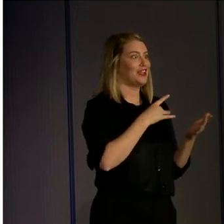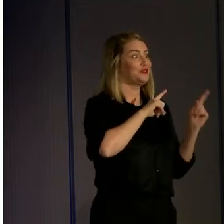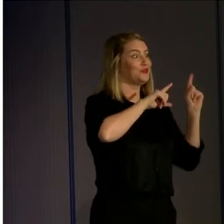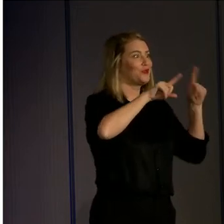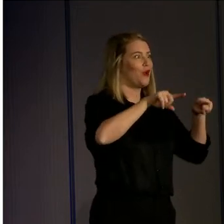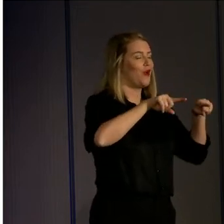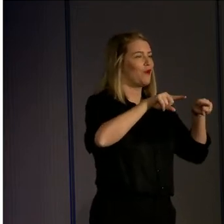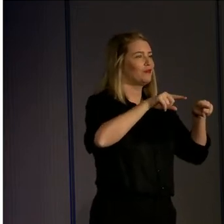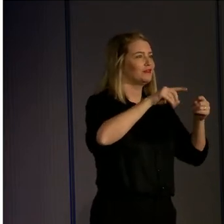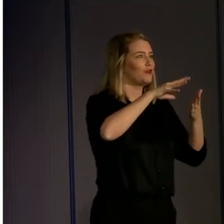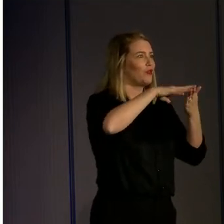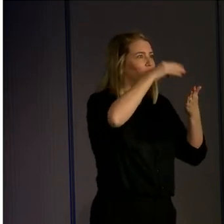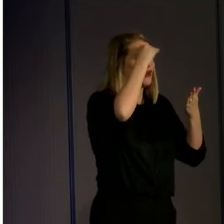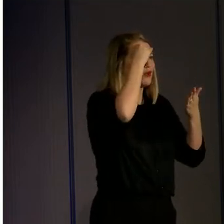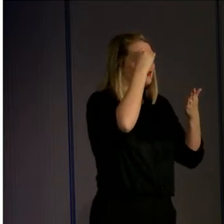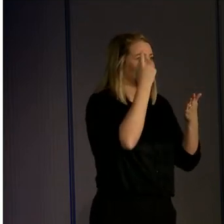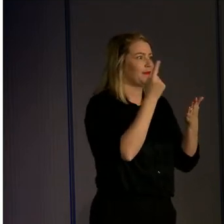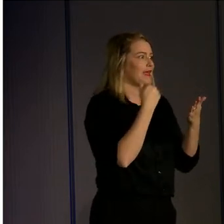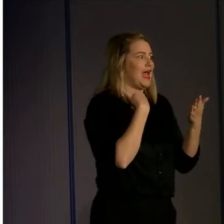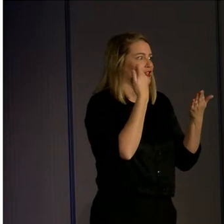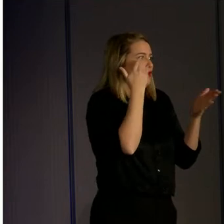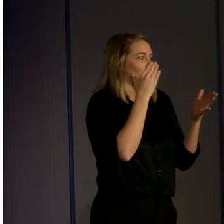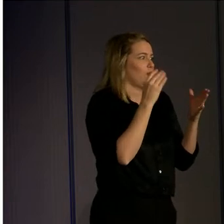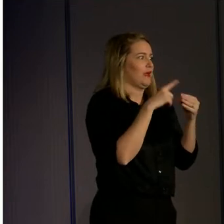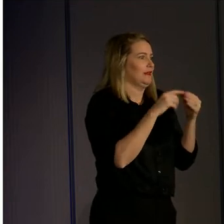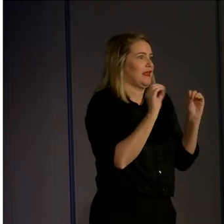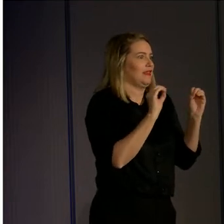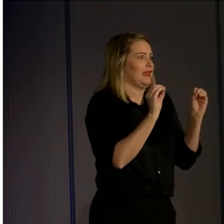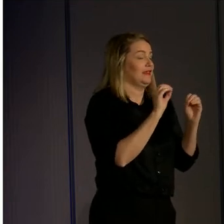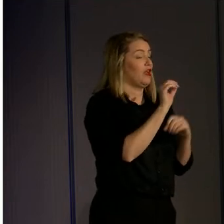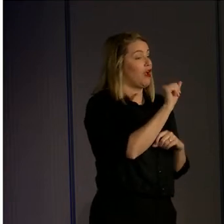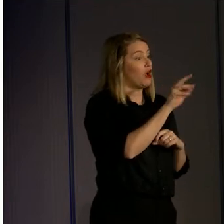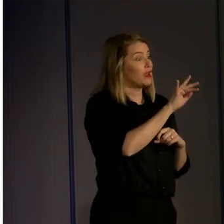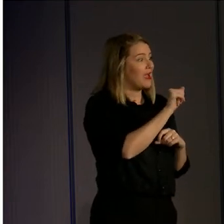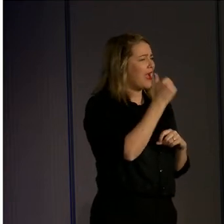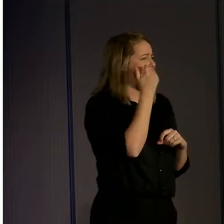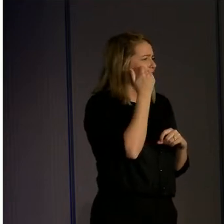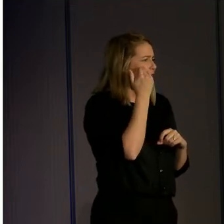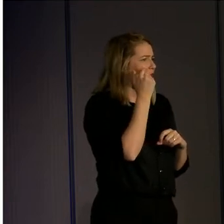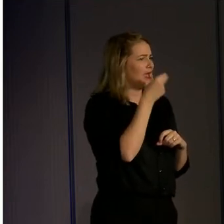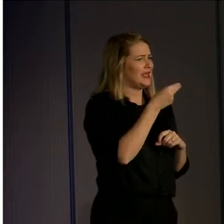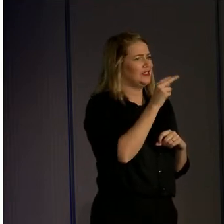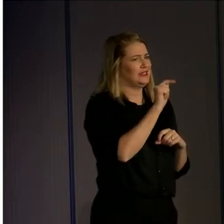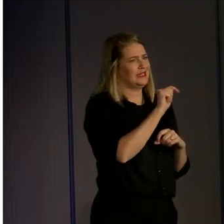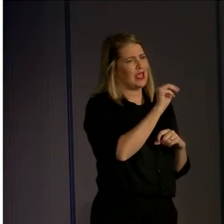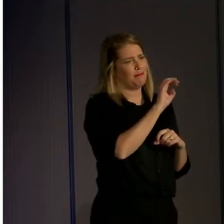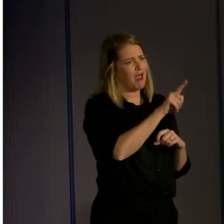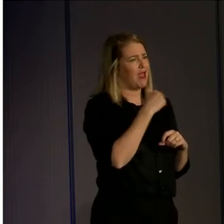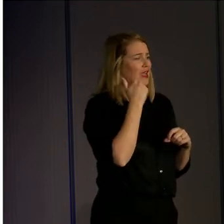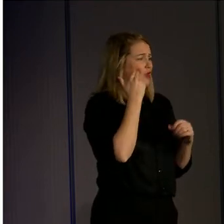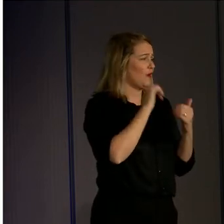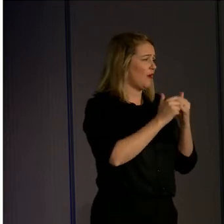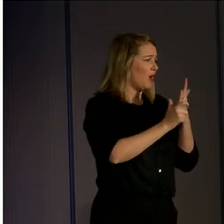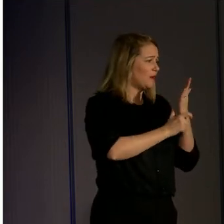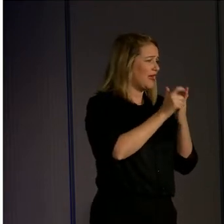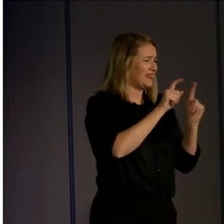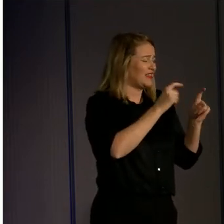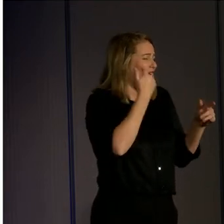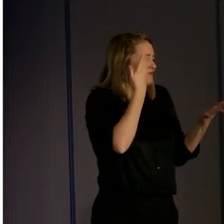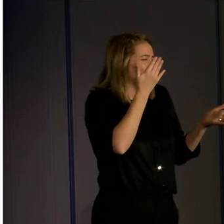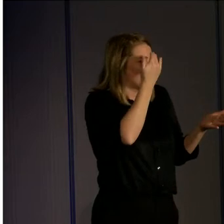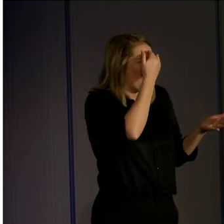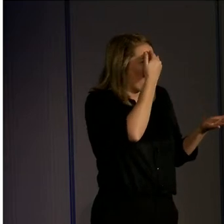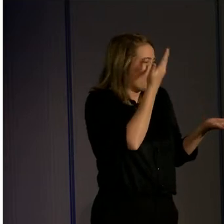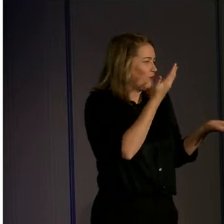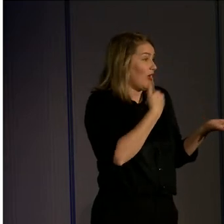about. I know ARIA, I know semantic HTML, I know how to do automated testing, so I